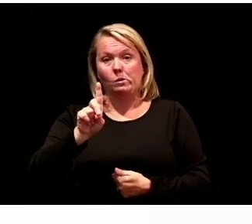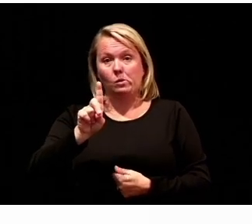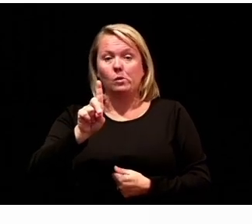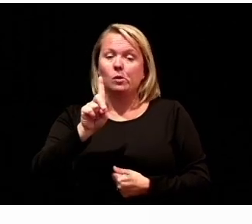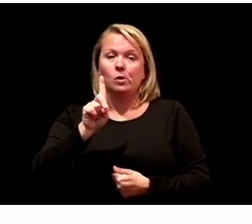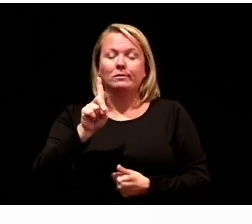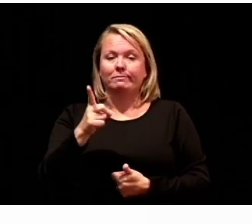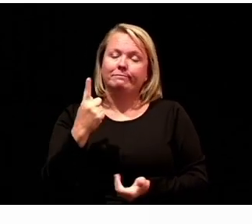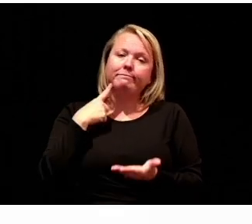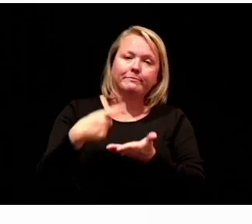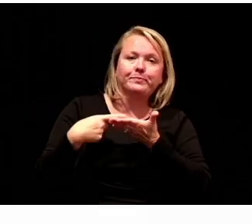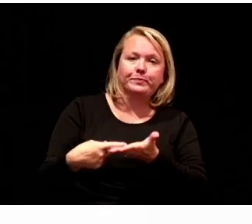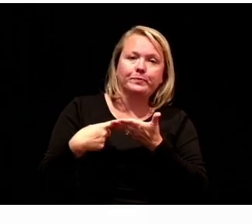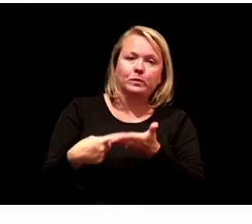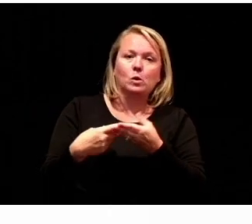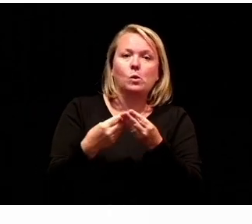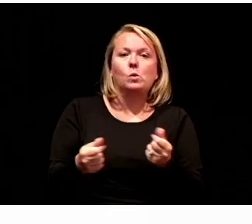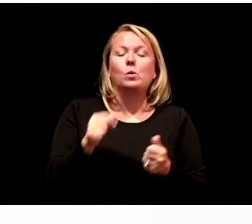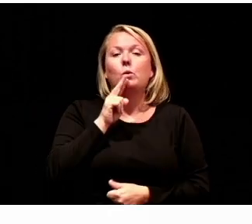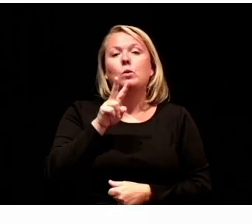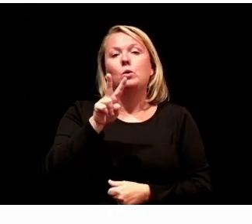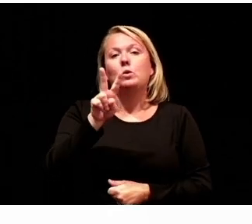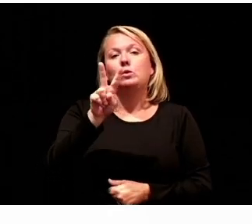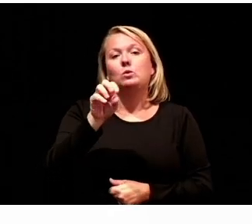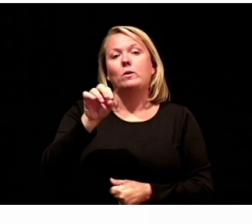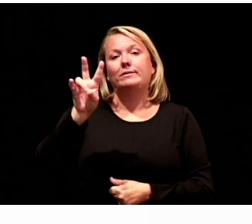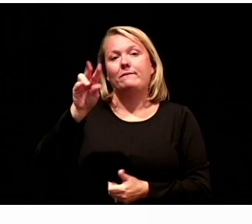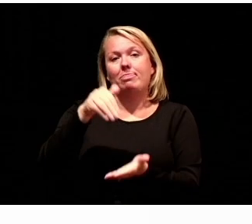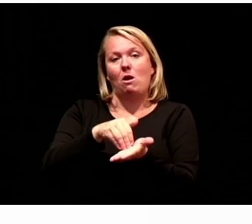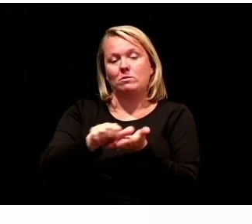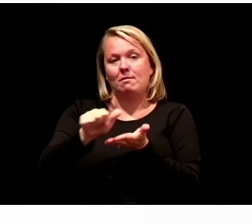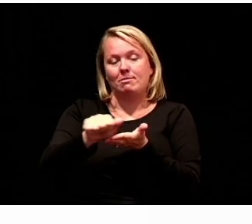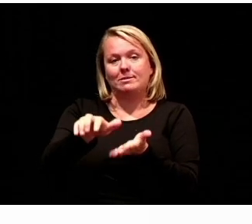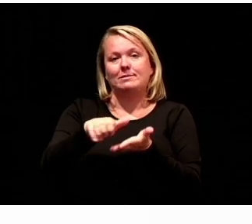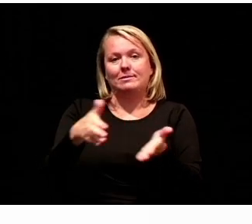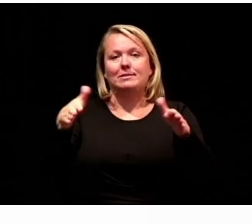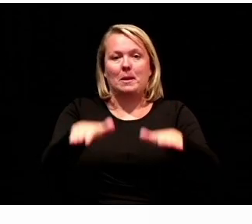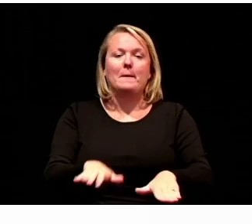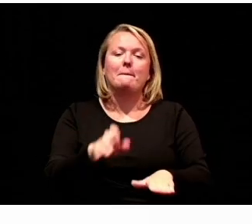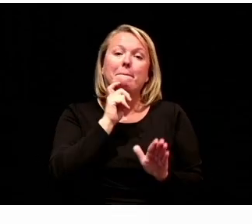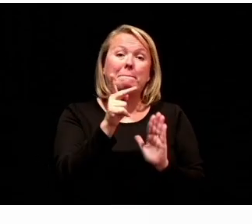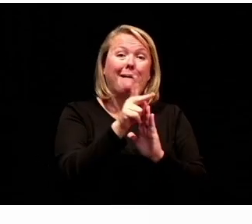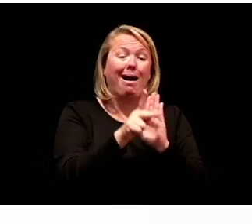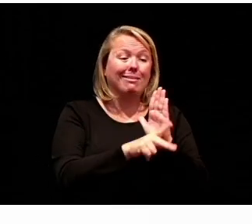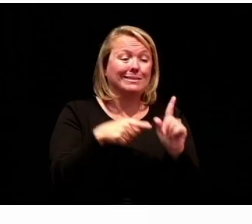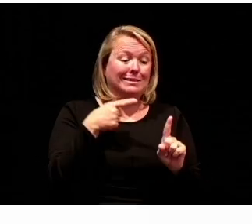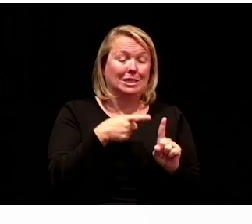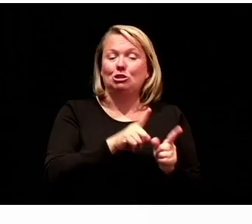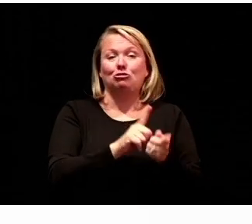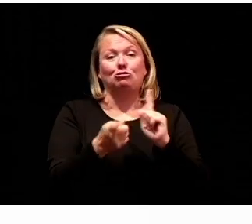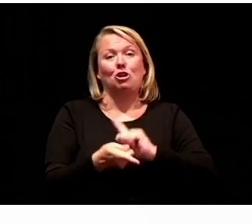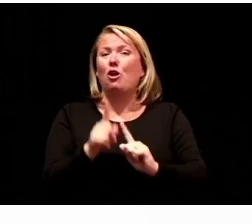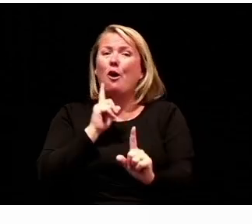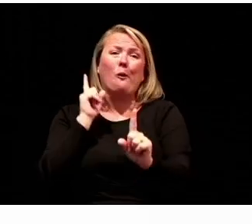to see where people were impacted. And not only that, not only was there appropriate square footage, not only did they uphold that 2-person per